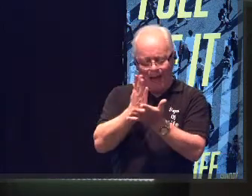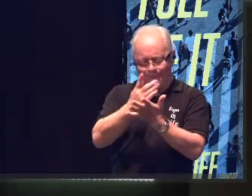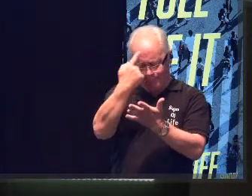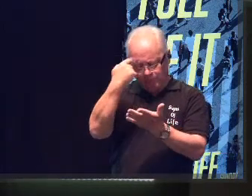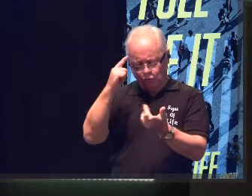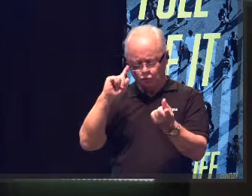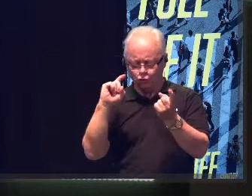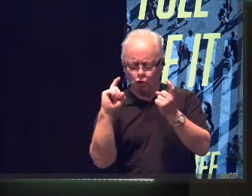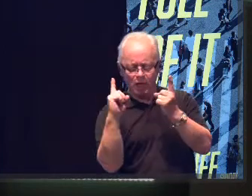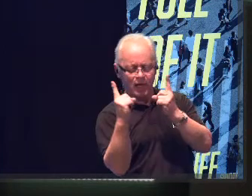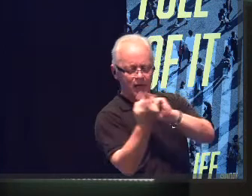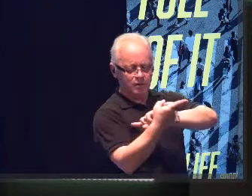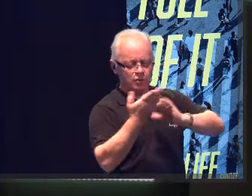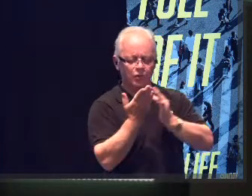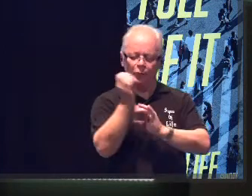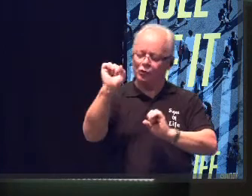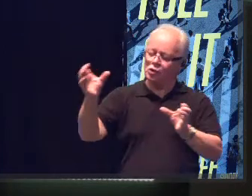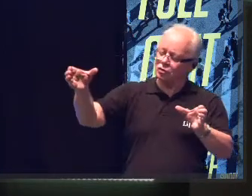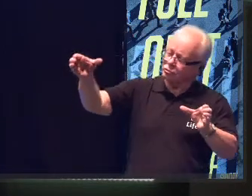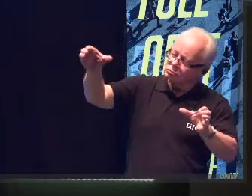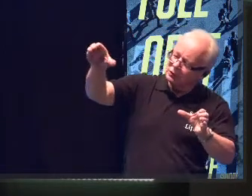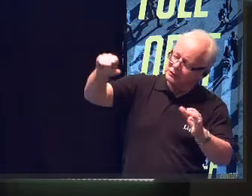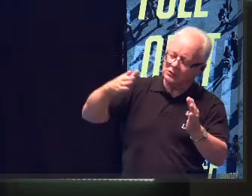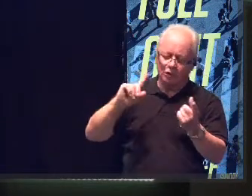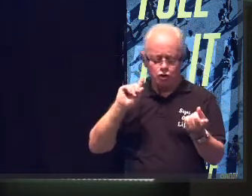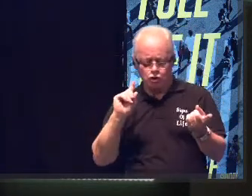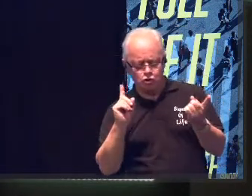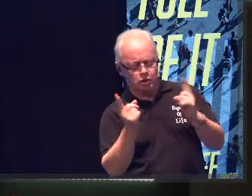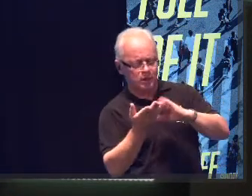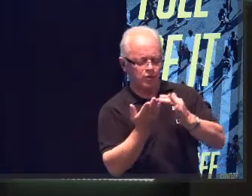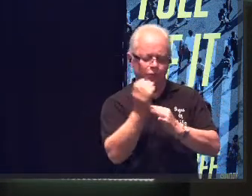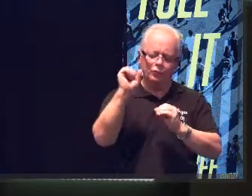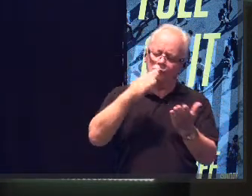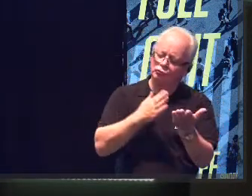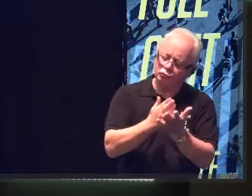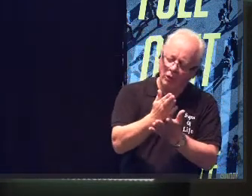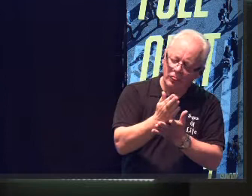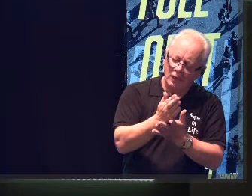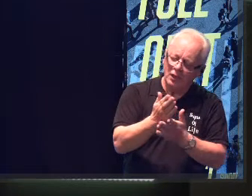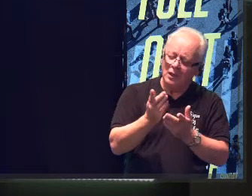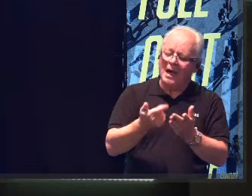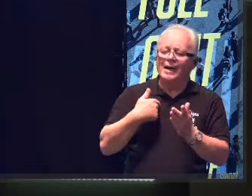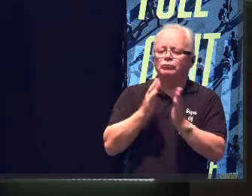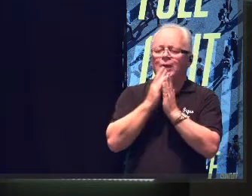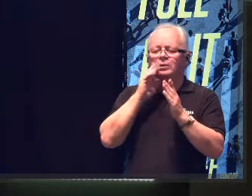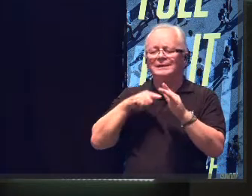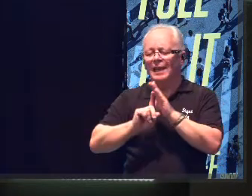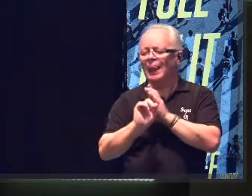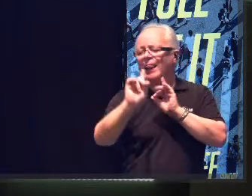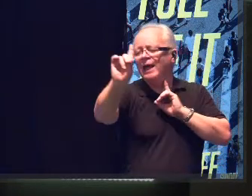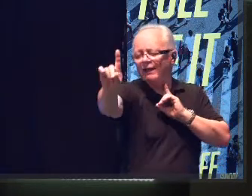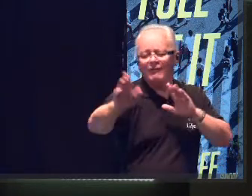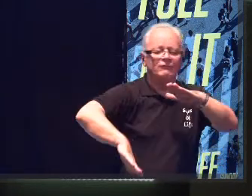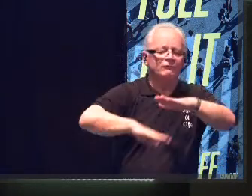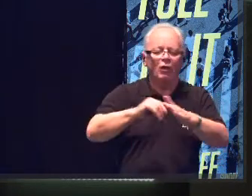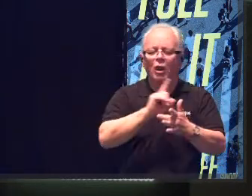your grace and by your truth. I pray that we would leave here full of it, full of grace, full of